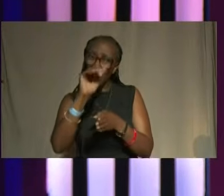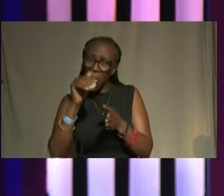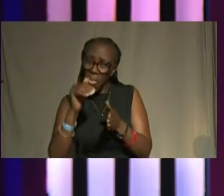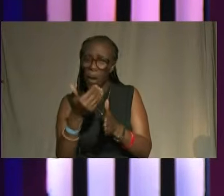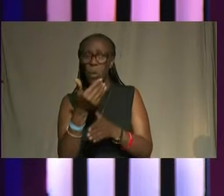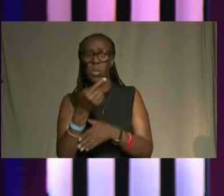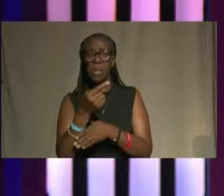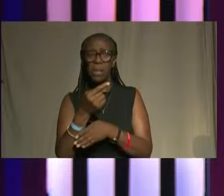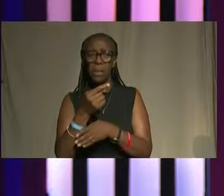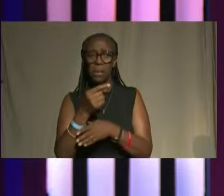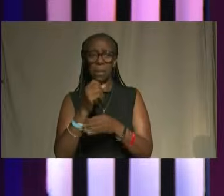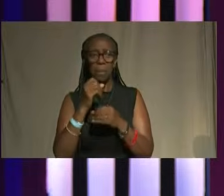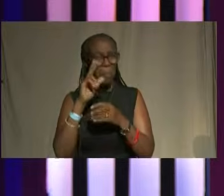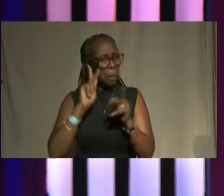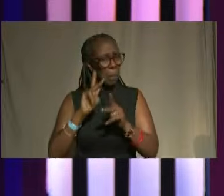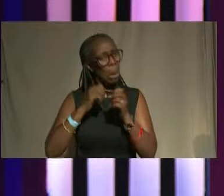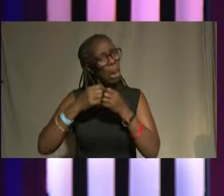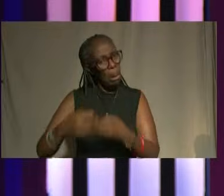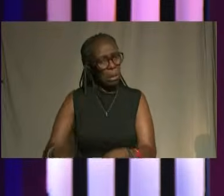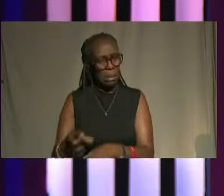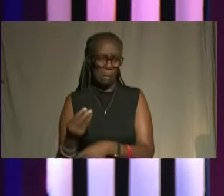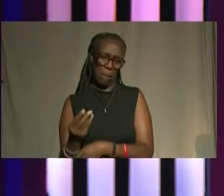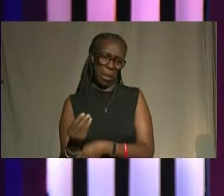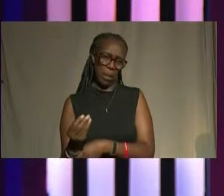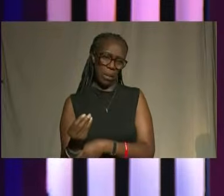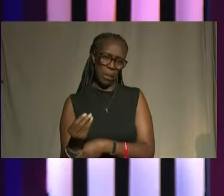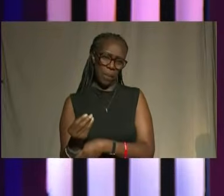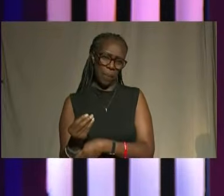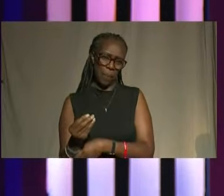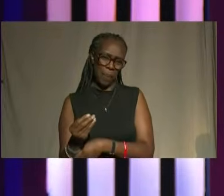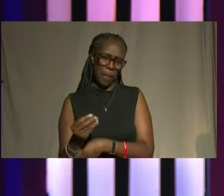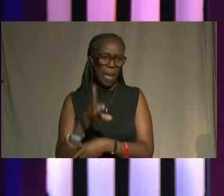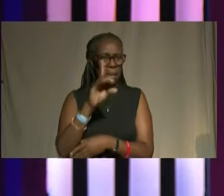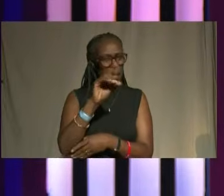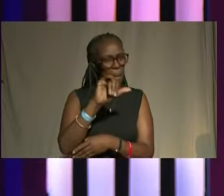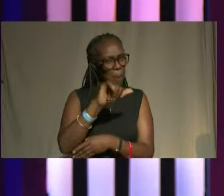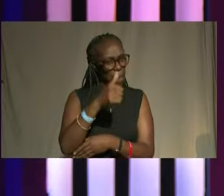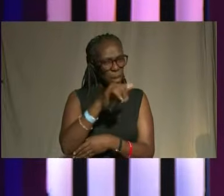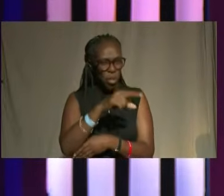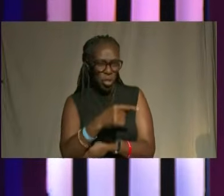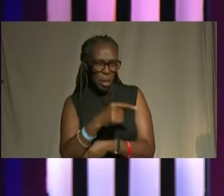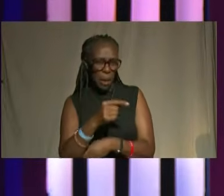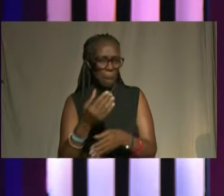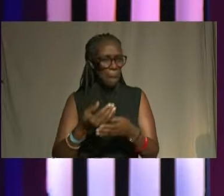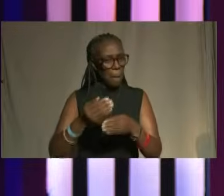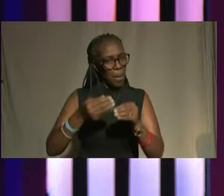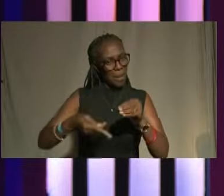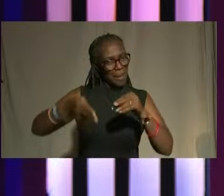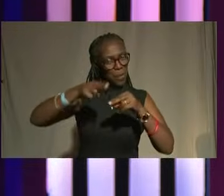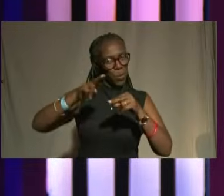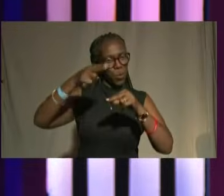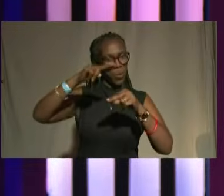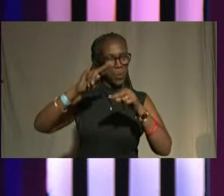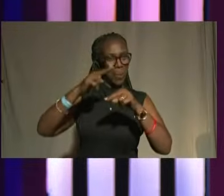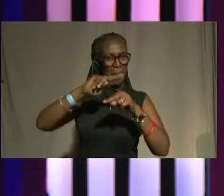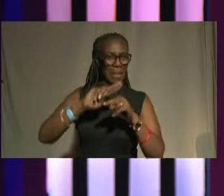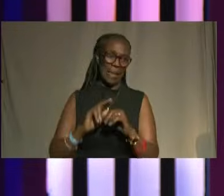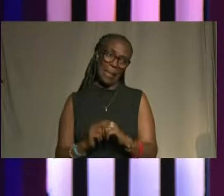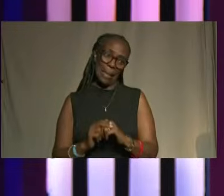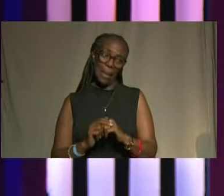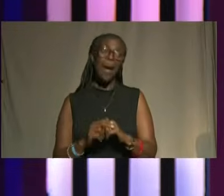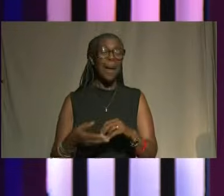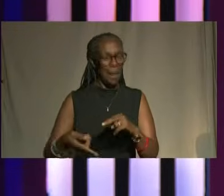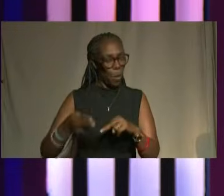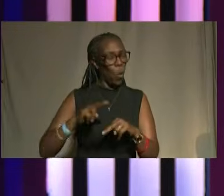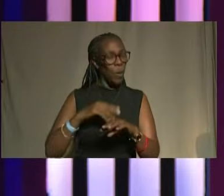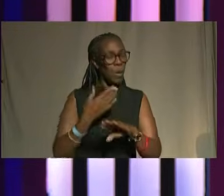banks to make a profit. And DB&G made on average 40% return on their investments, which one of the principals sits